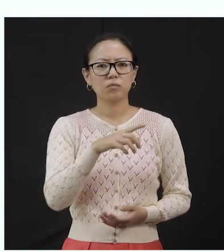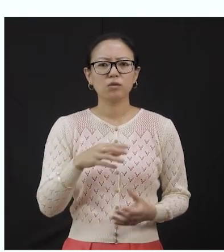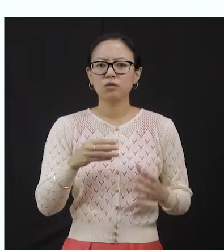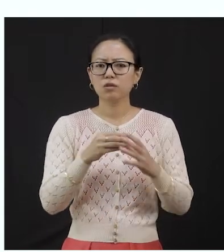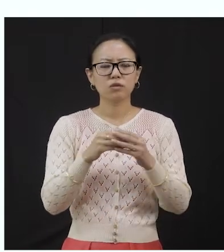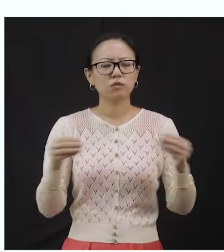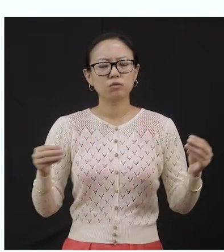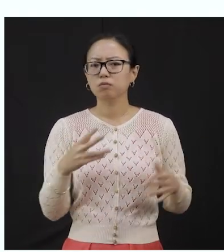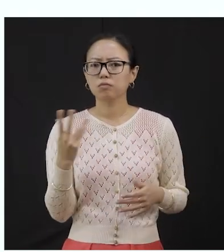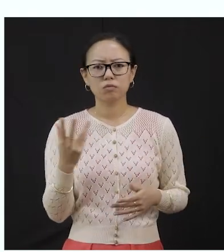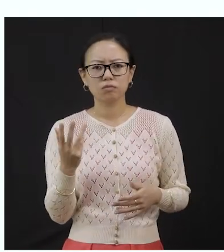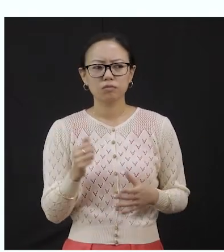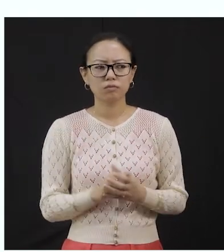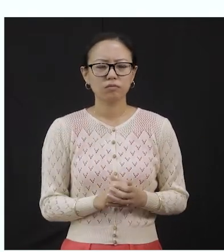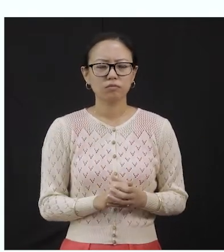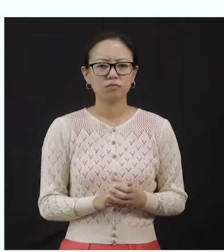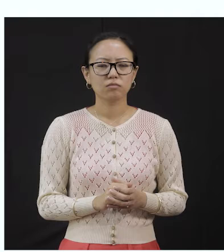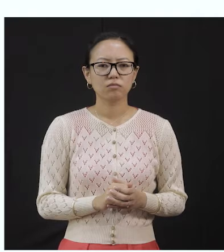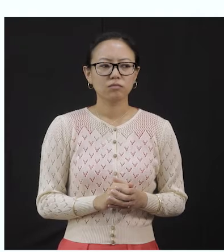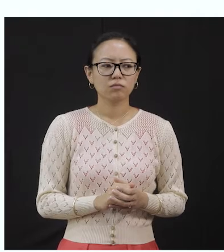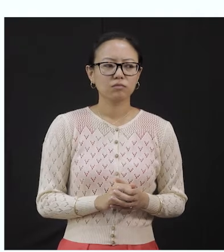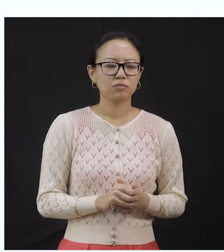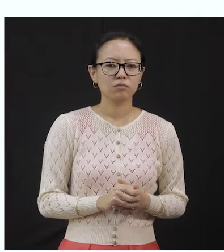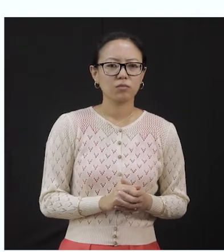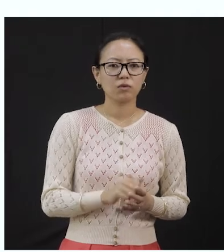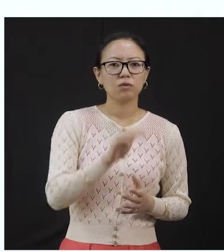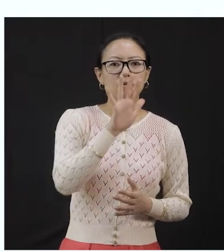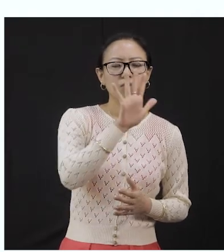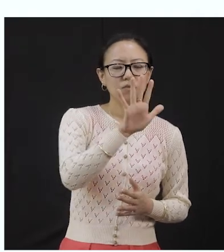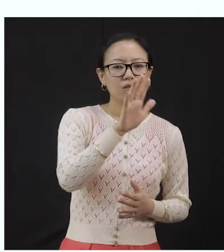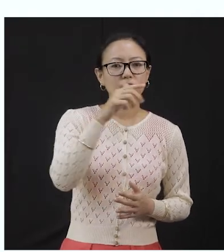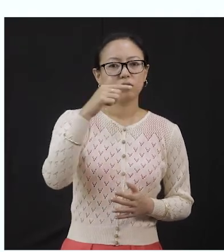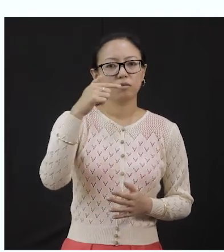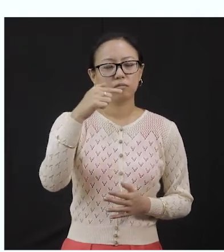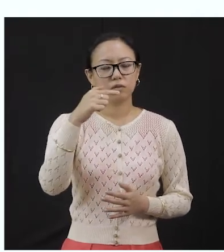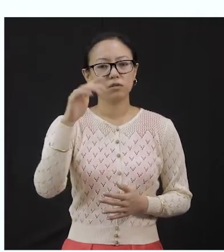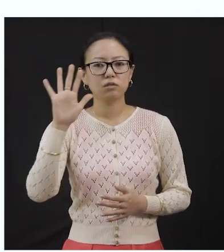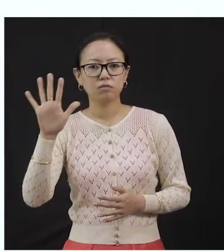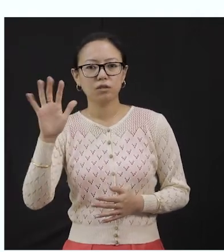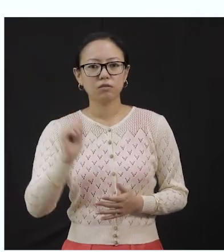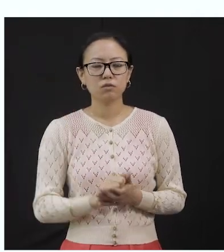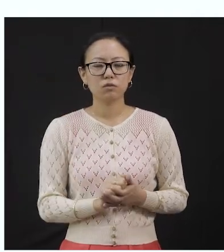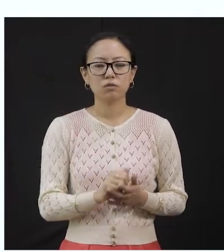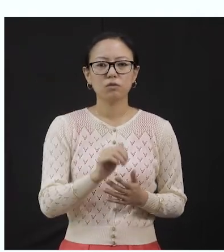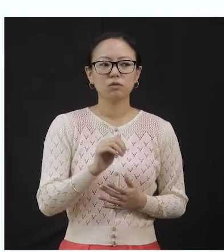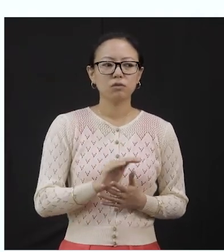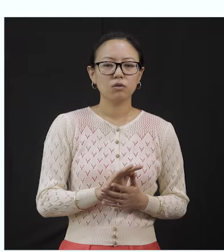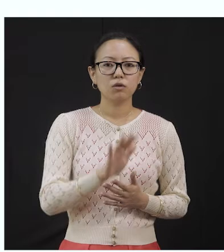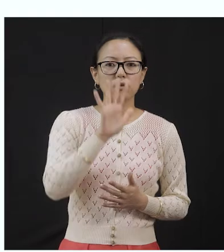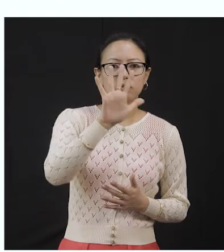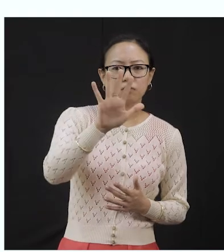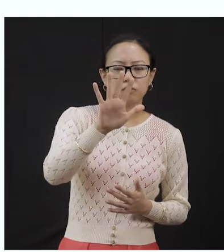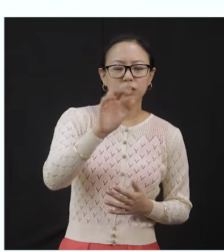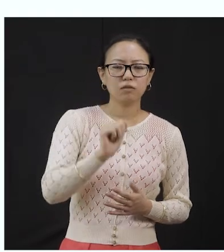problem? Yes, we want to subtract 3 from 5, right? We want